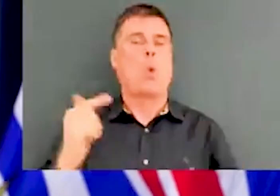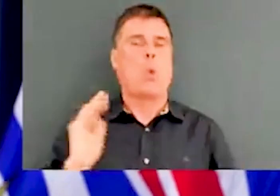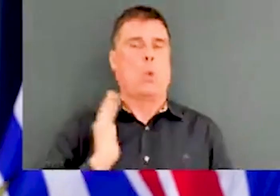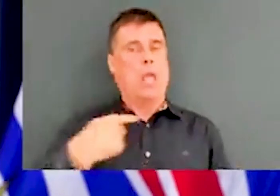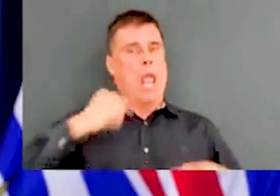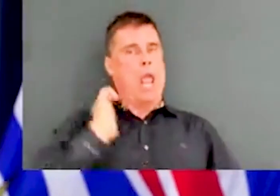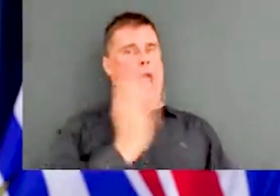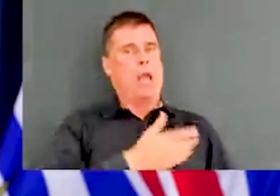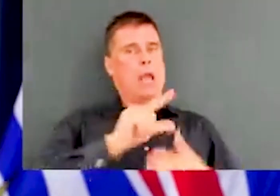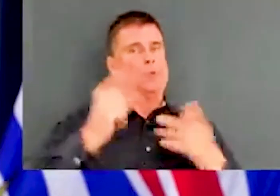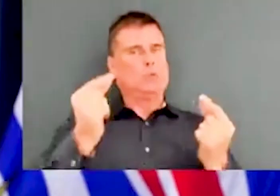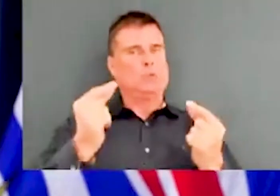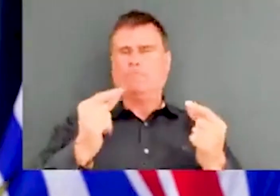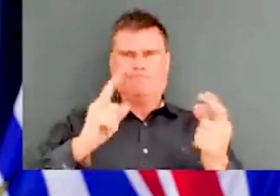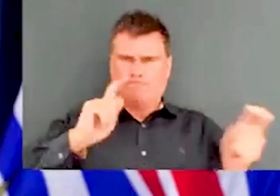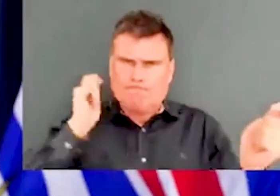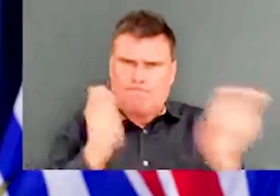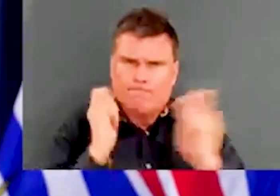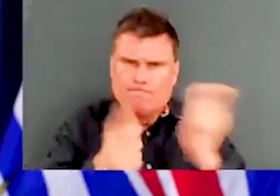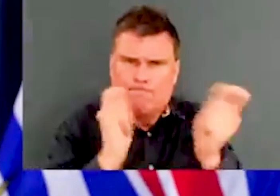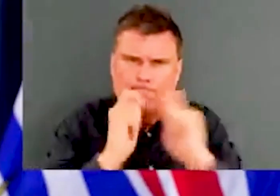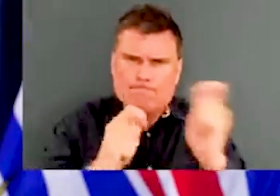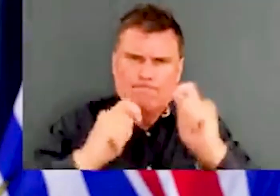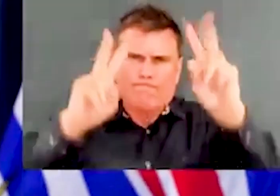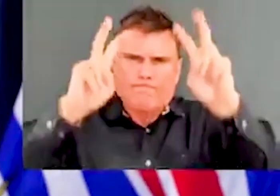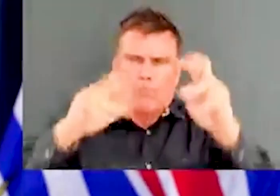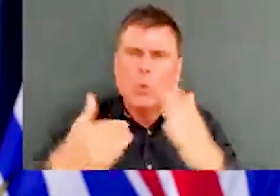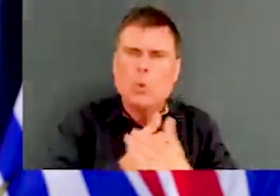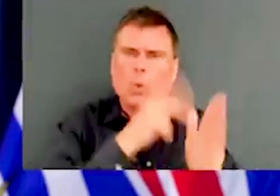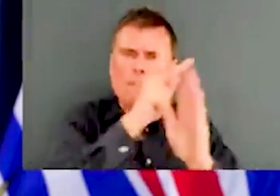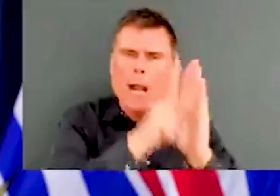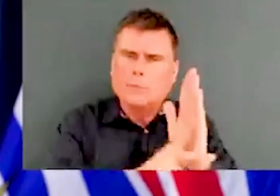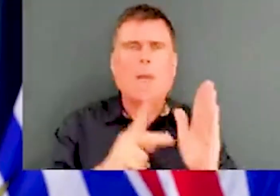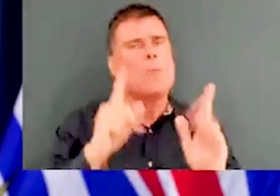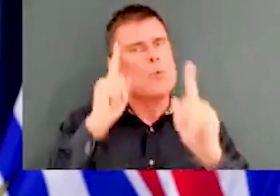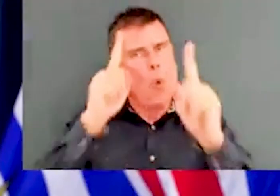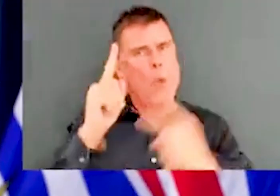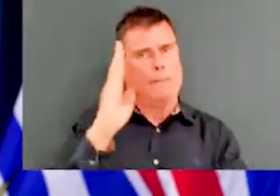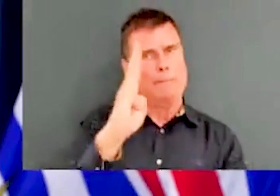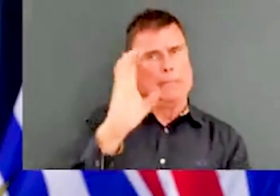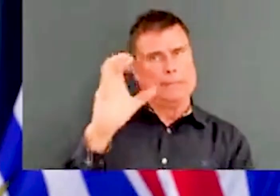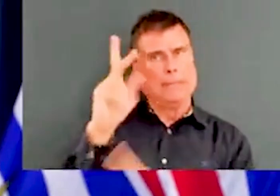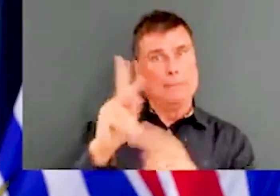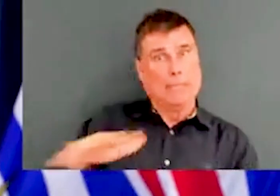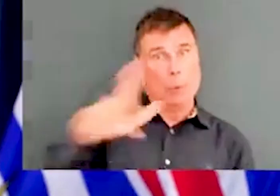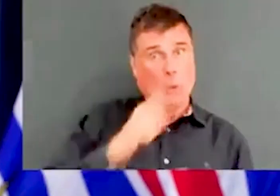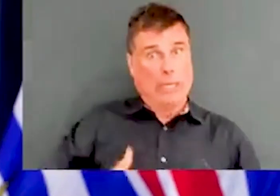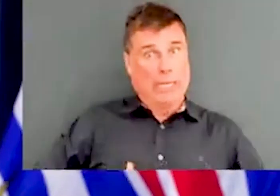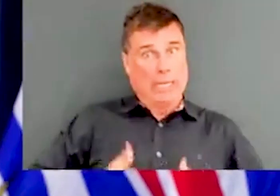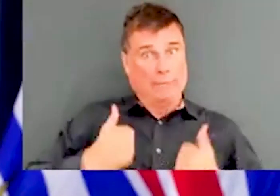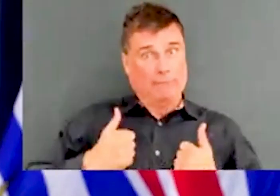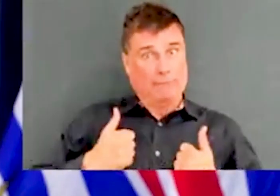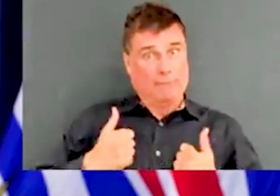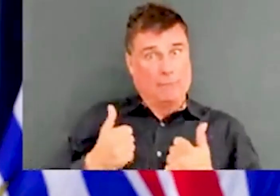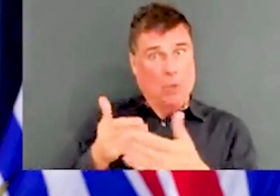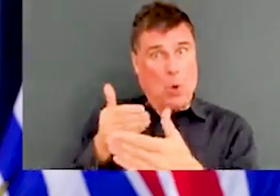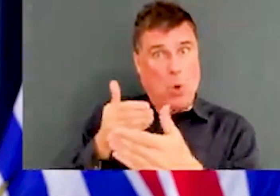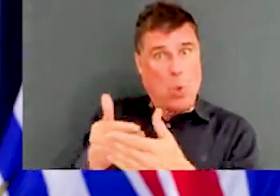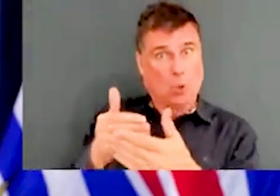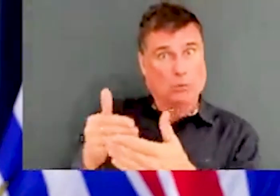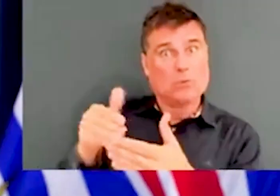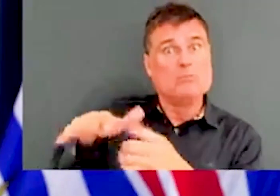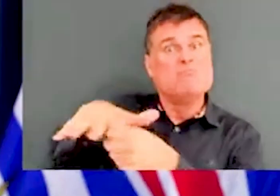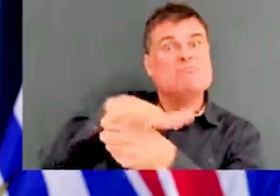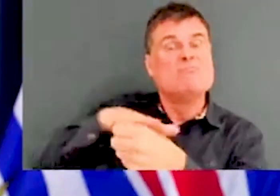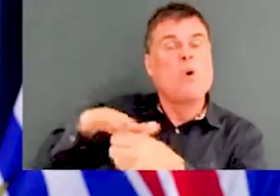and work around our oil and gas industry. But it was clear, as we asked Dr. Winter and Dr. Oleweiler to review